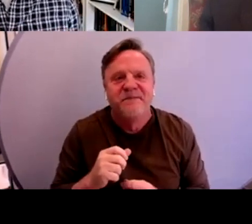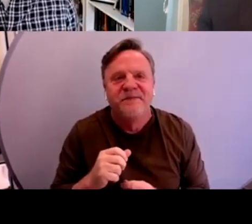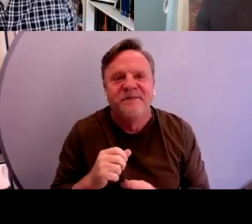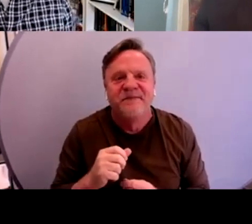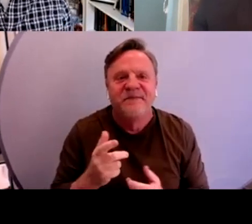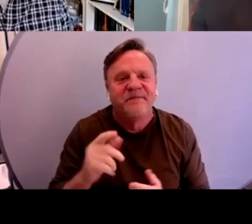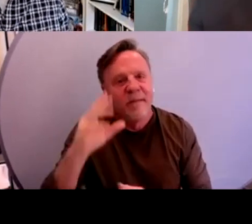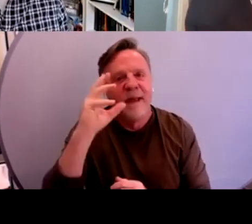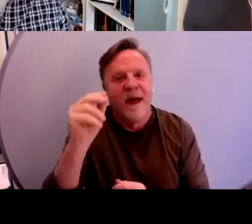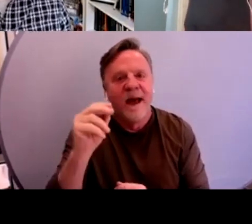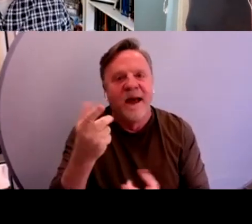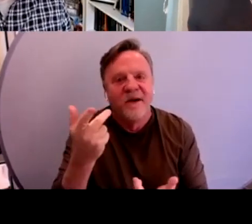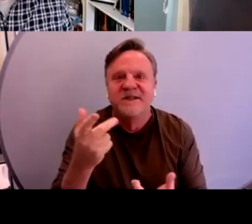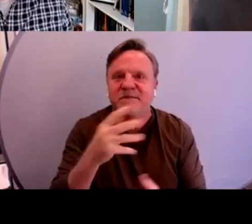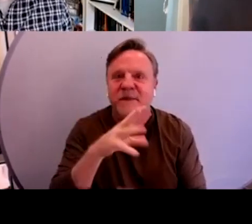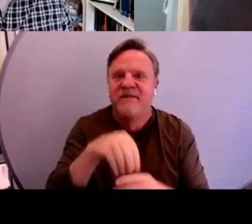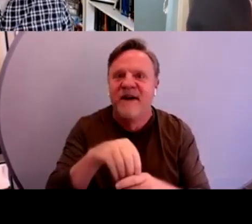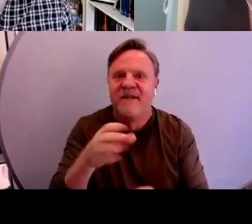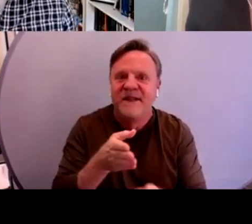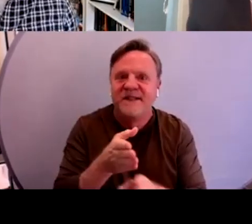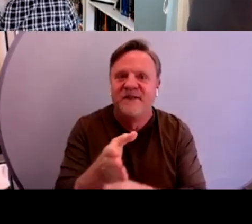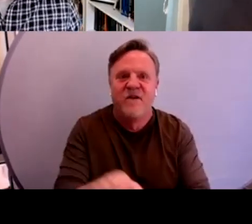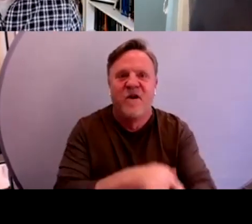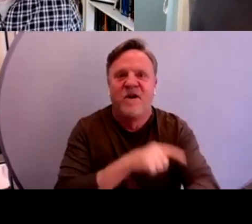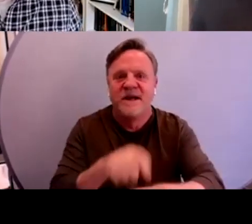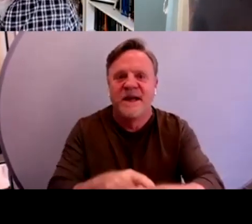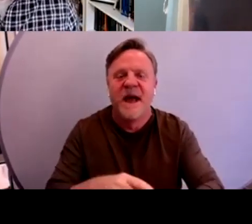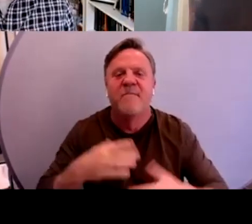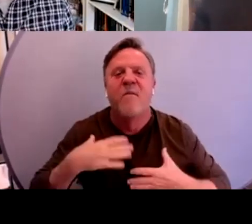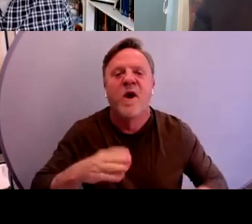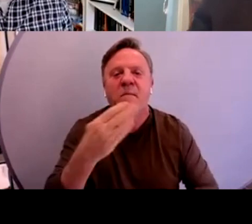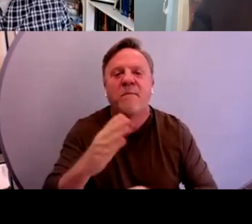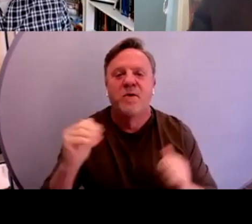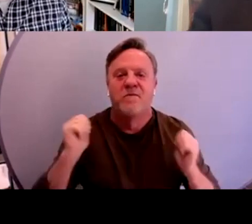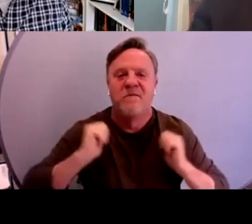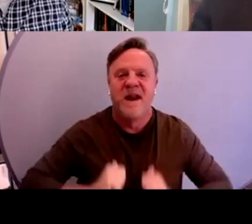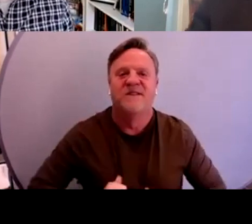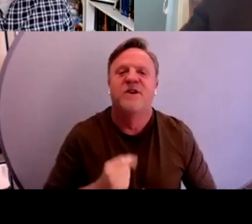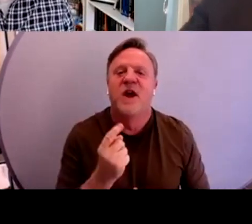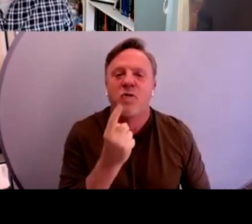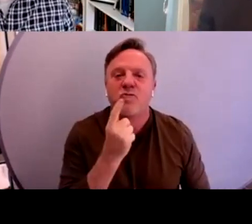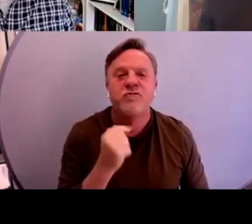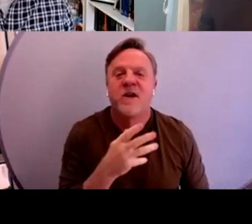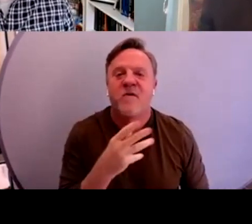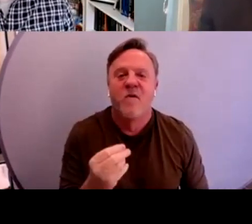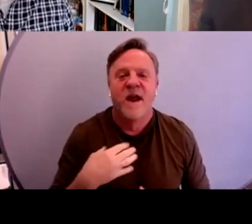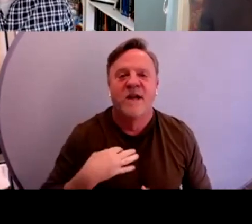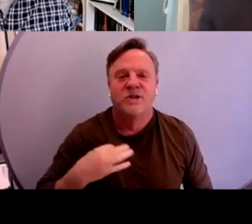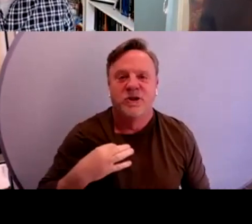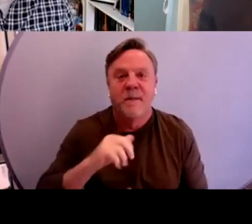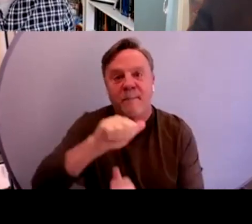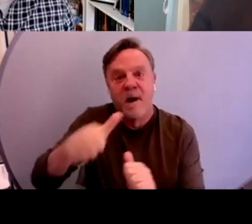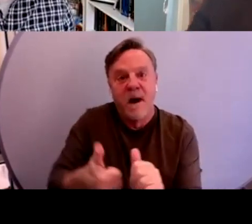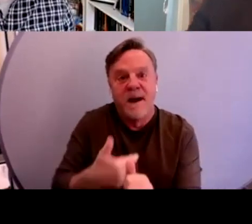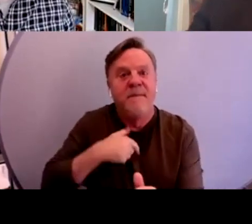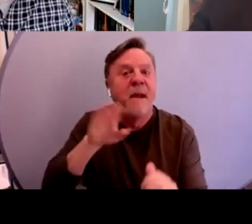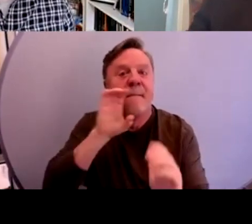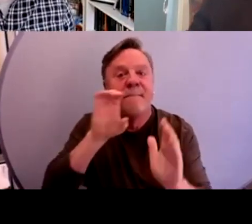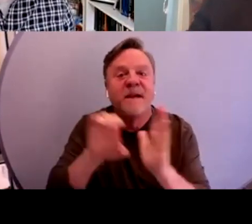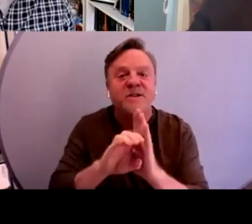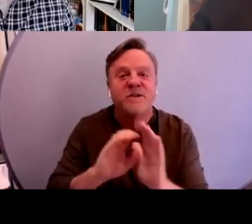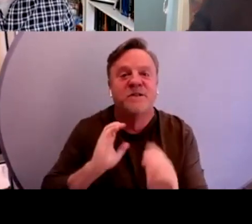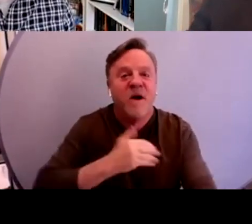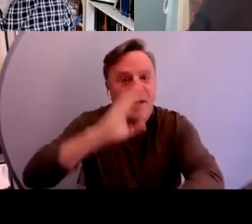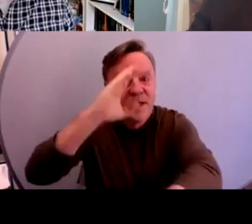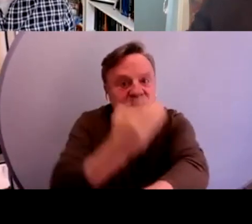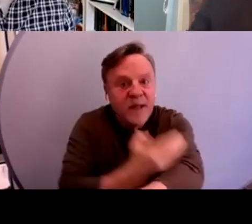guy who's been around in this field for a long time, wearing a blue blazer and a red and white shirt. And behind me are pictures of our son when